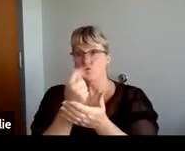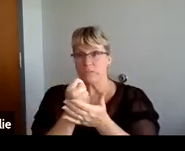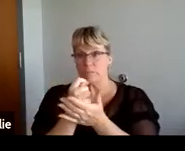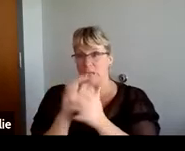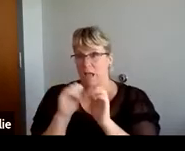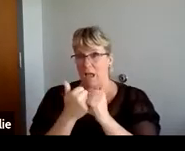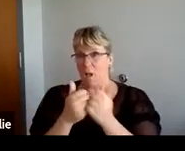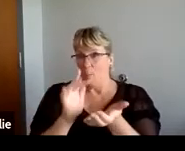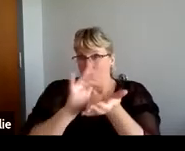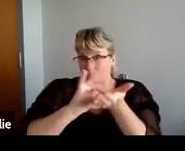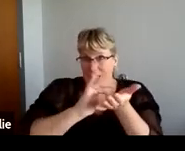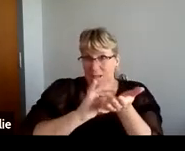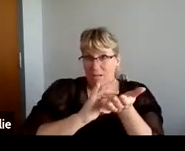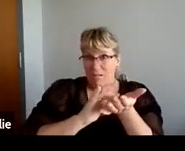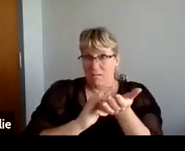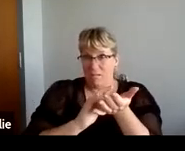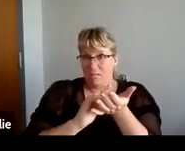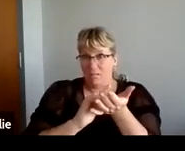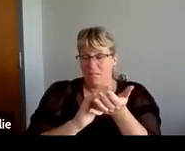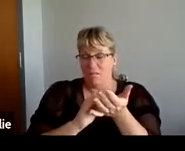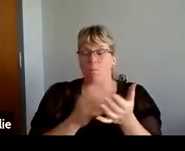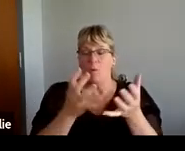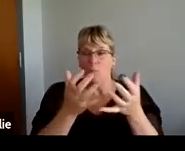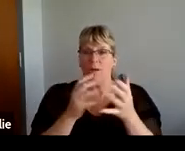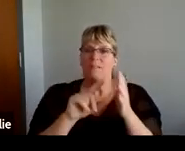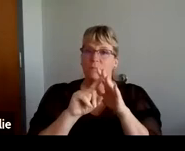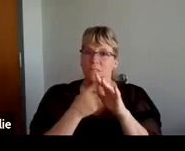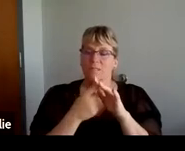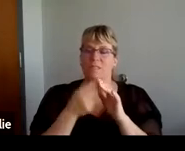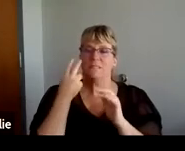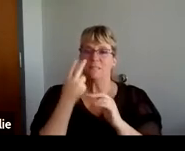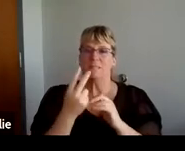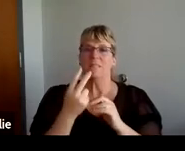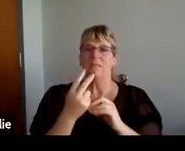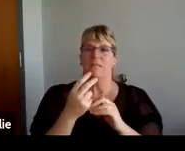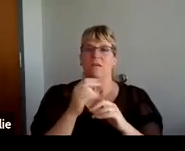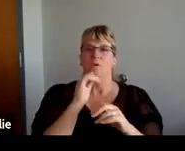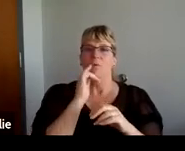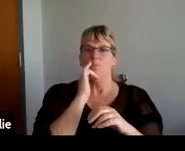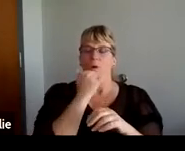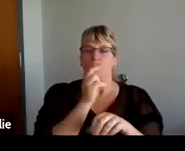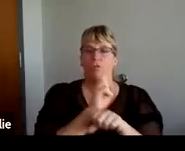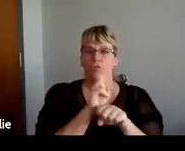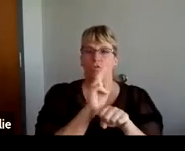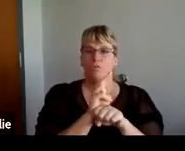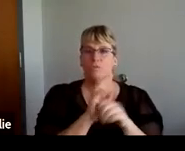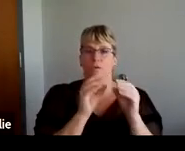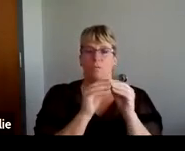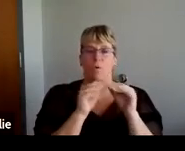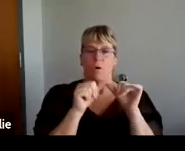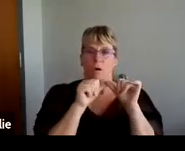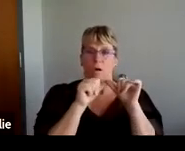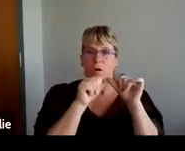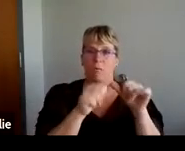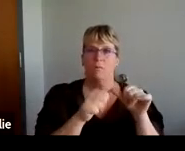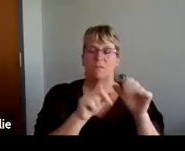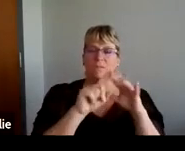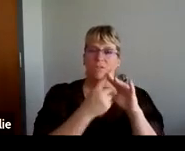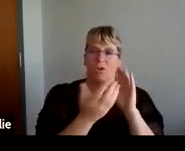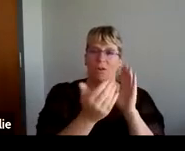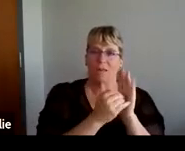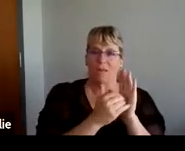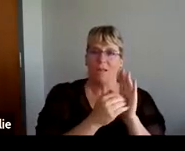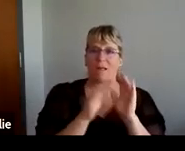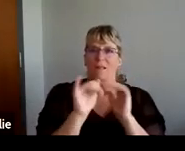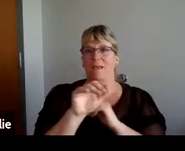of medical disorders, we want to begin to look at substance use disorders as chronic relapsing diseases, just like